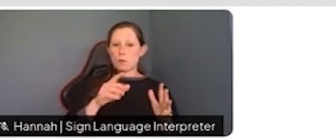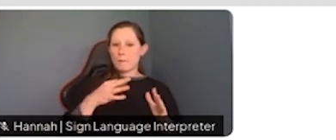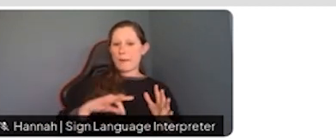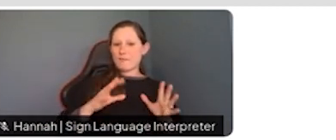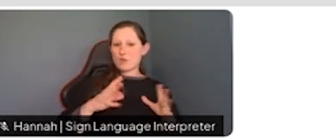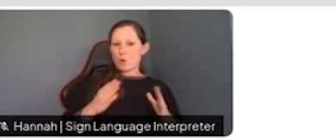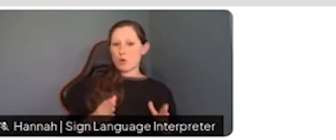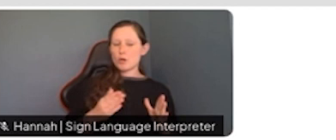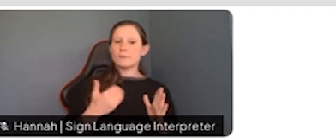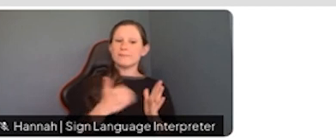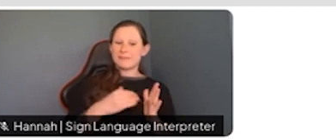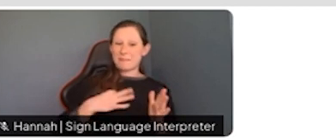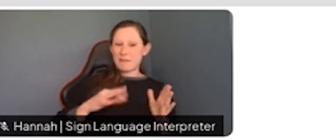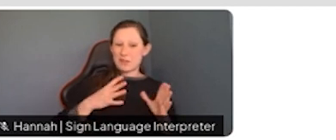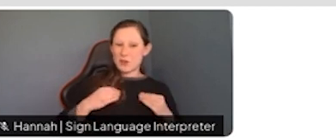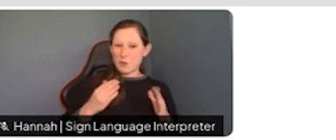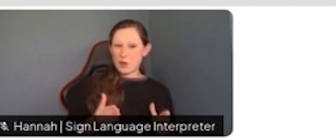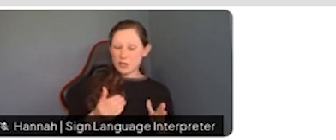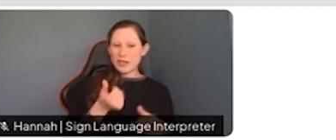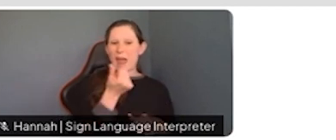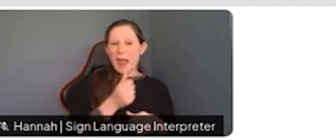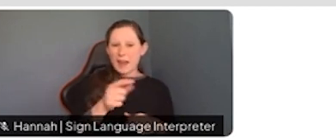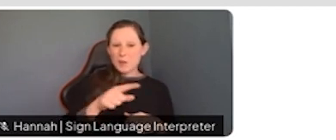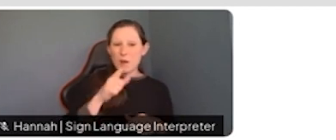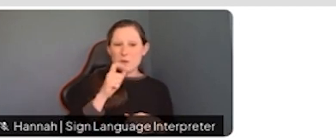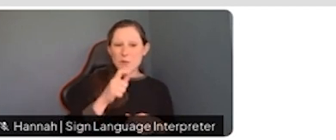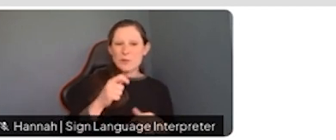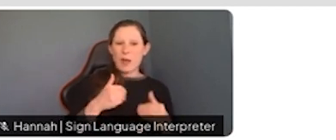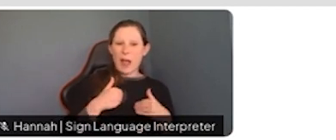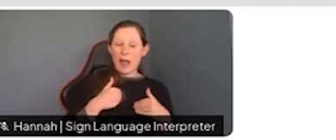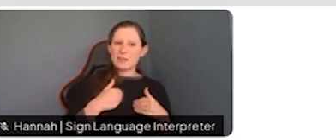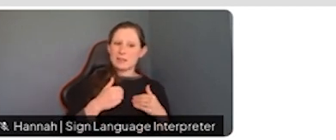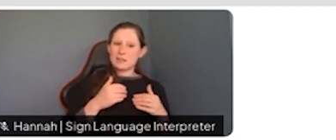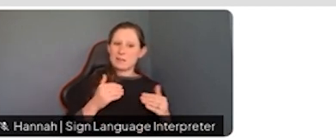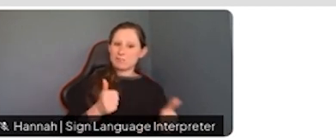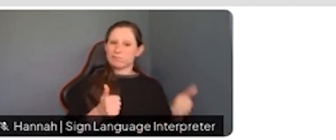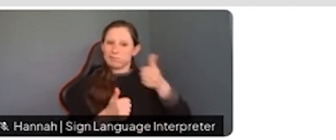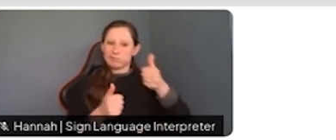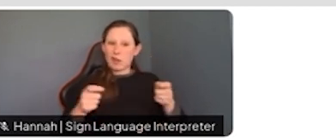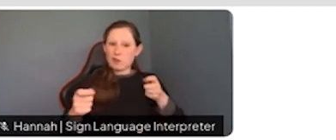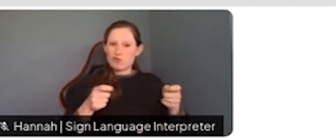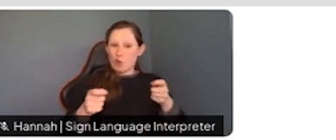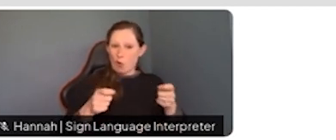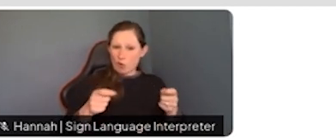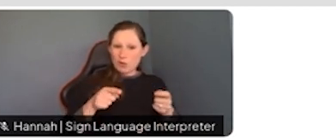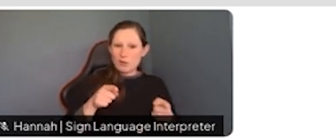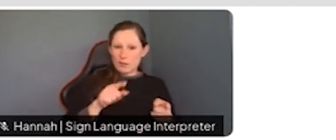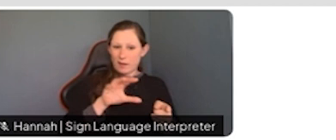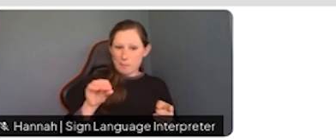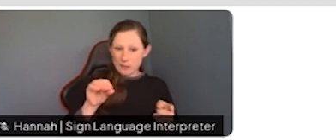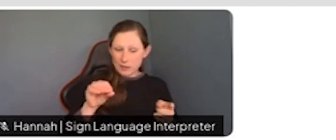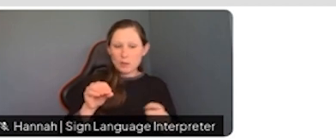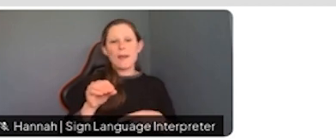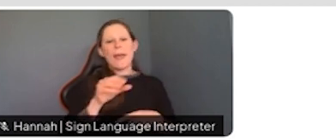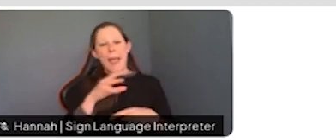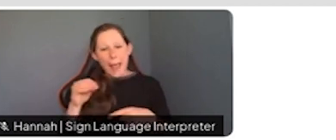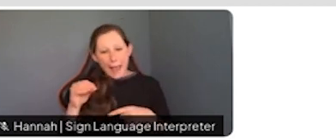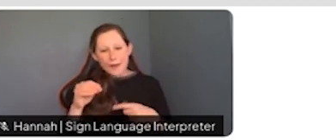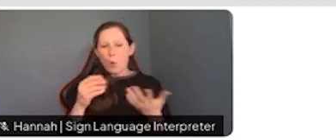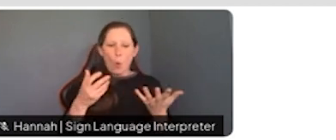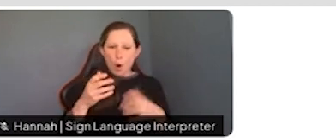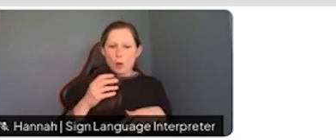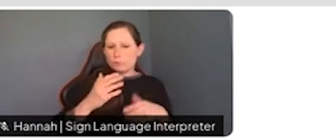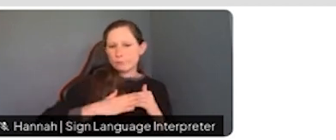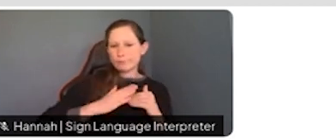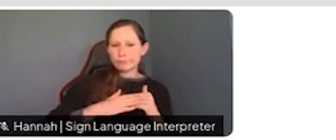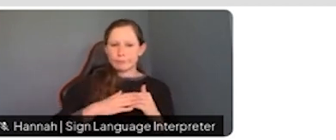owners is anyone who exercises substantial control over the reporting company or who owns at least 25%